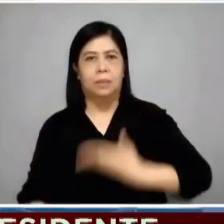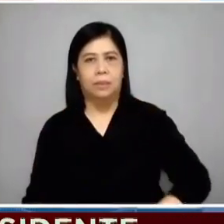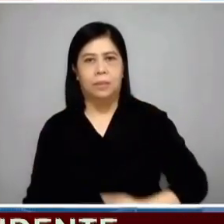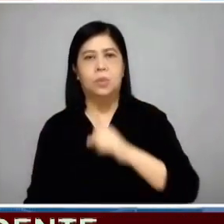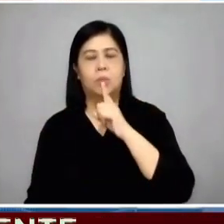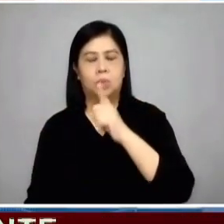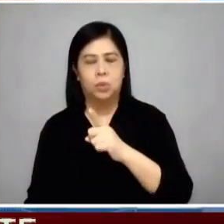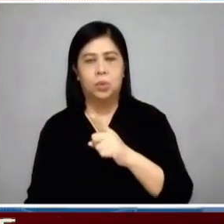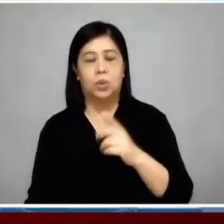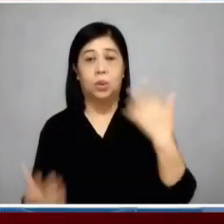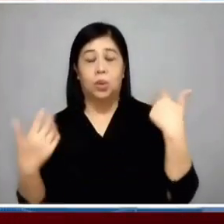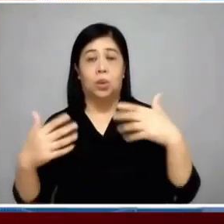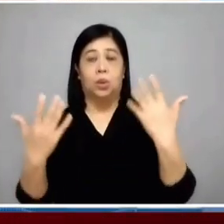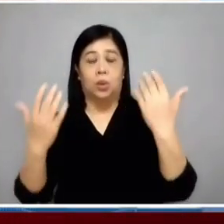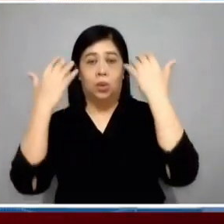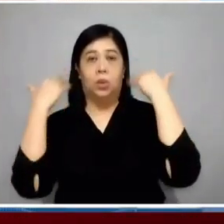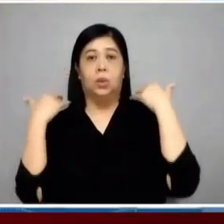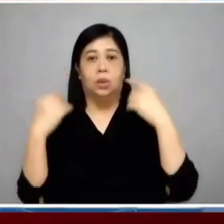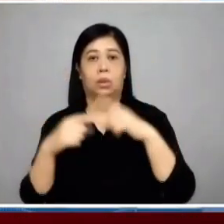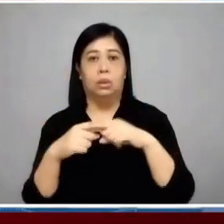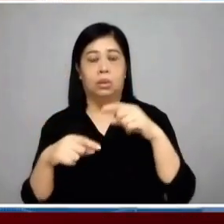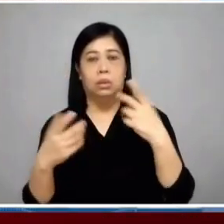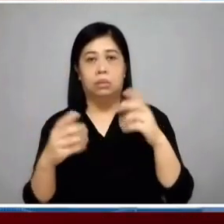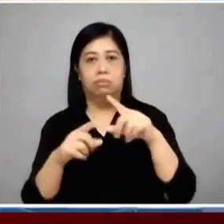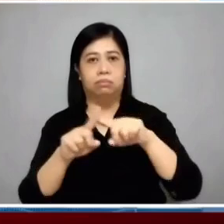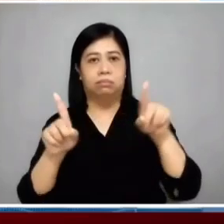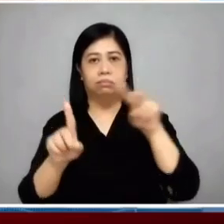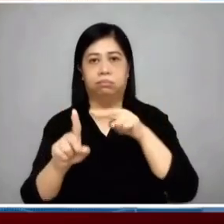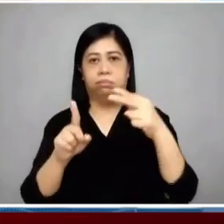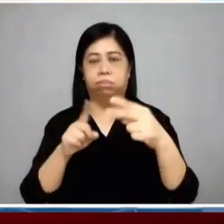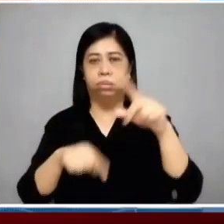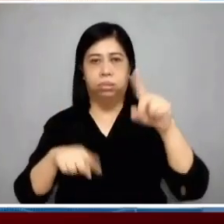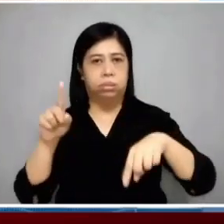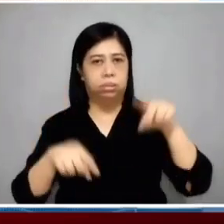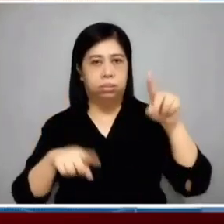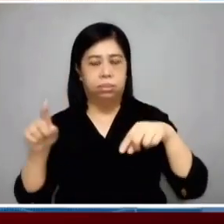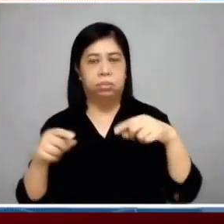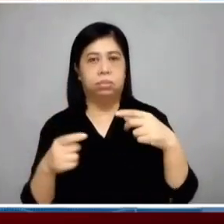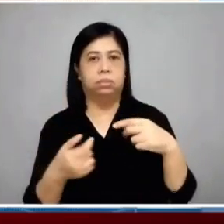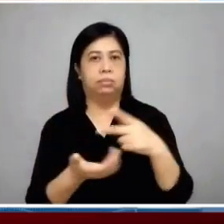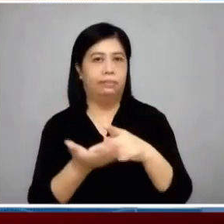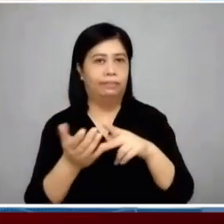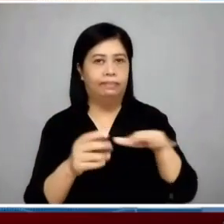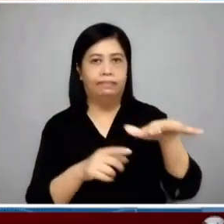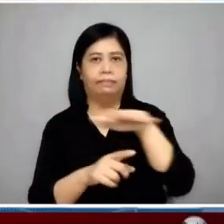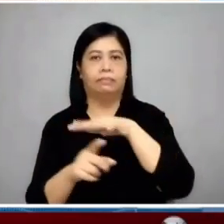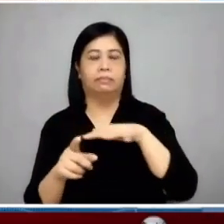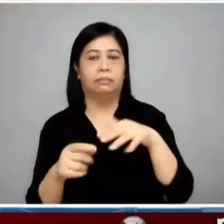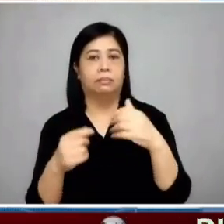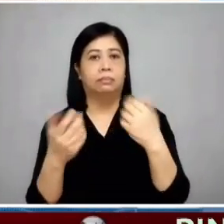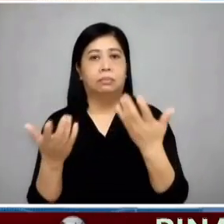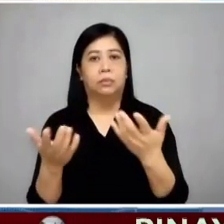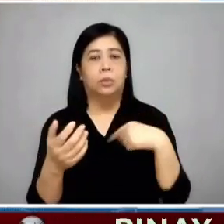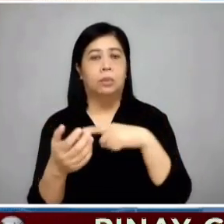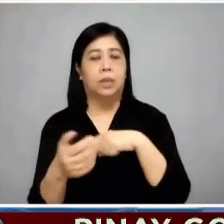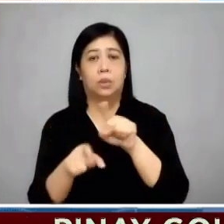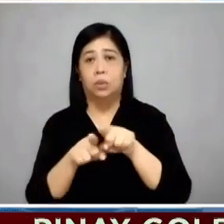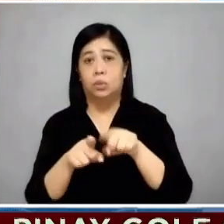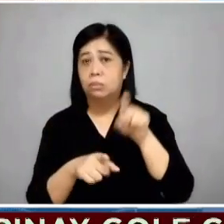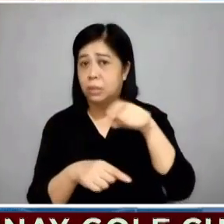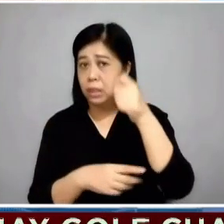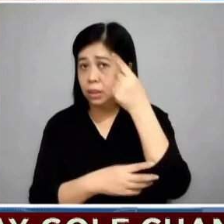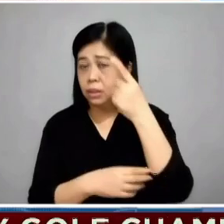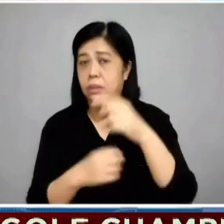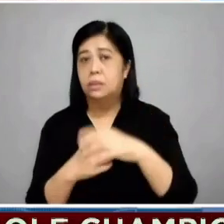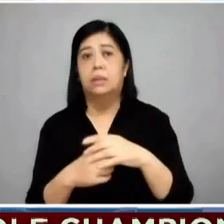intimidating, multifaceted, and multidimensional. That being said, we must also understand that